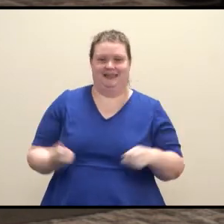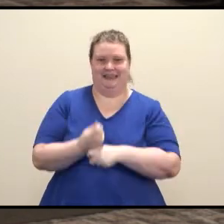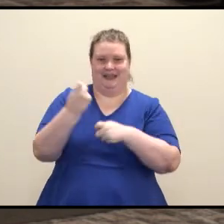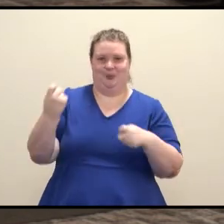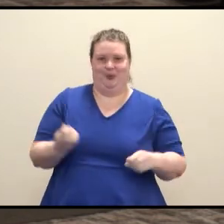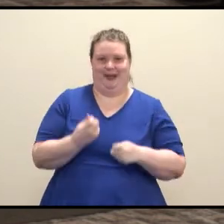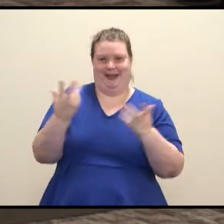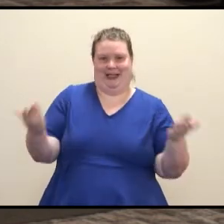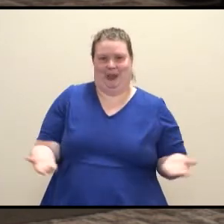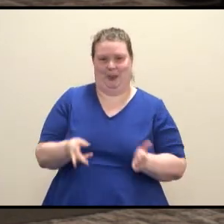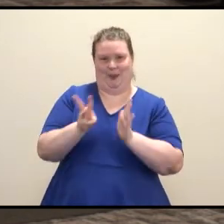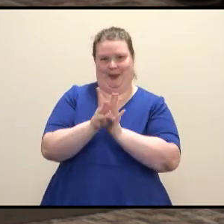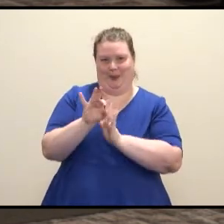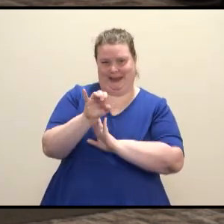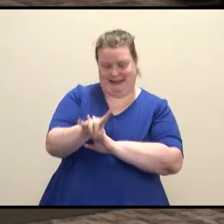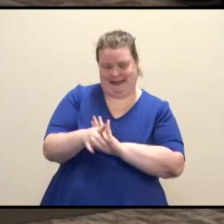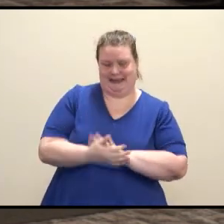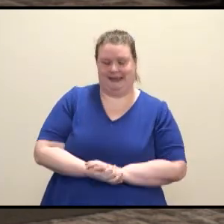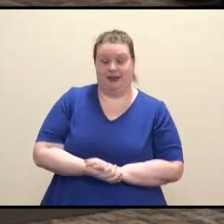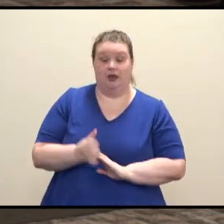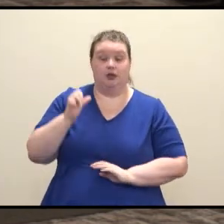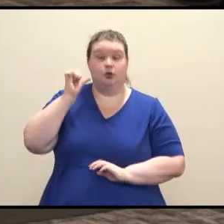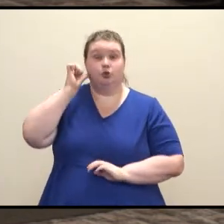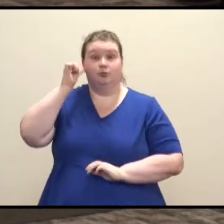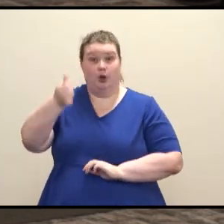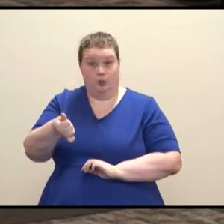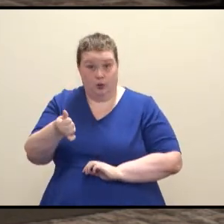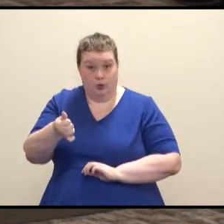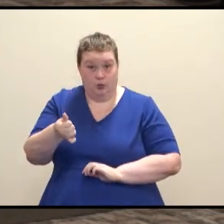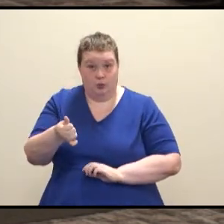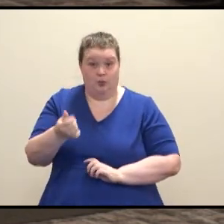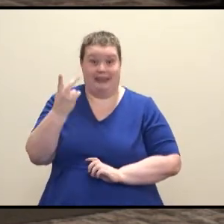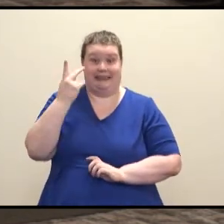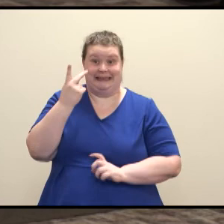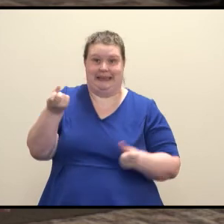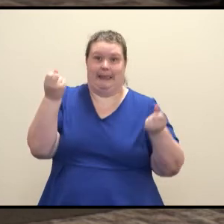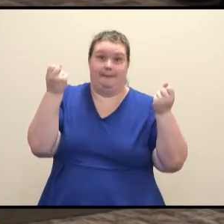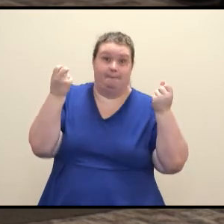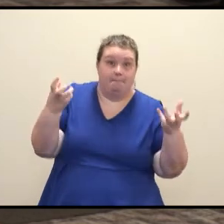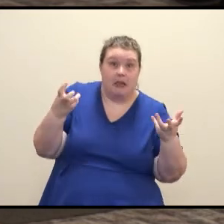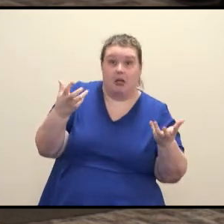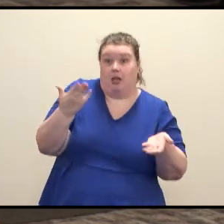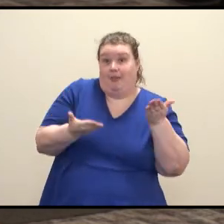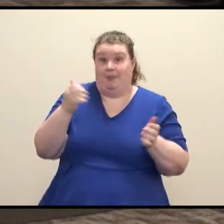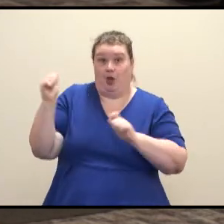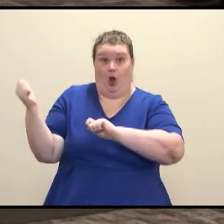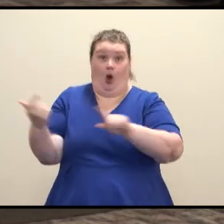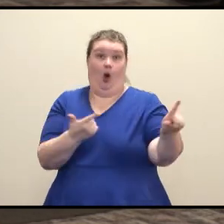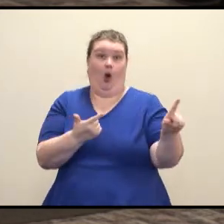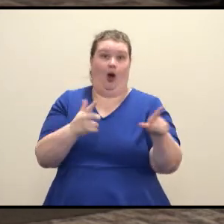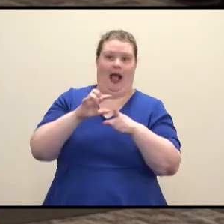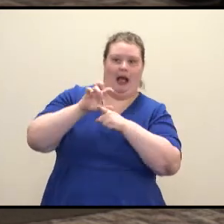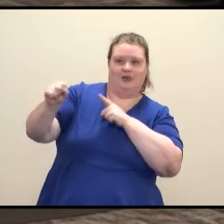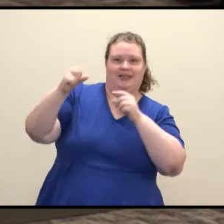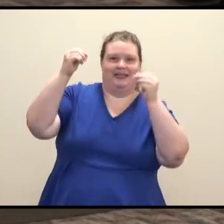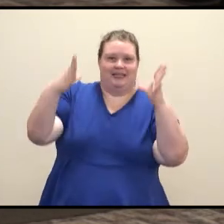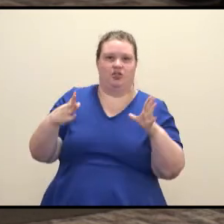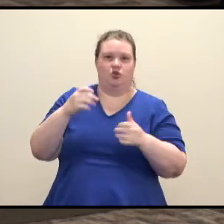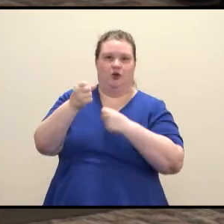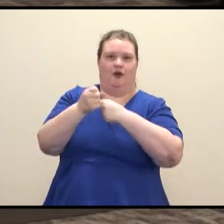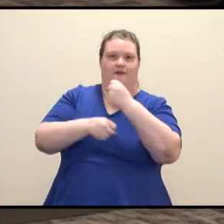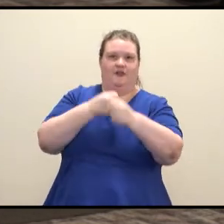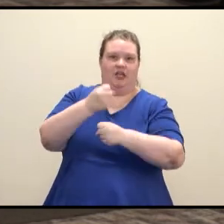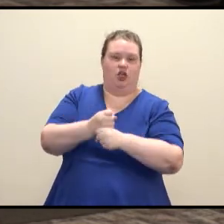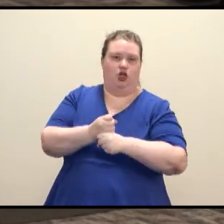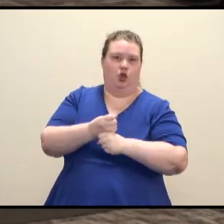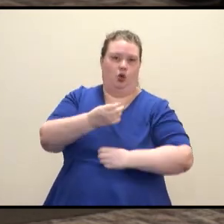Waco ISD. Tomorrow, we'll see many or all of you perhaps at the Outstanding Teacher of the Year reception.